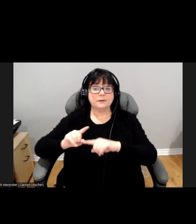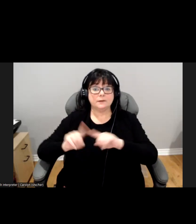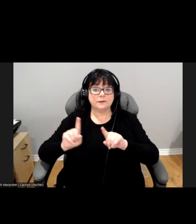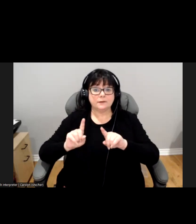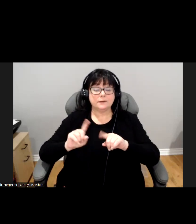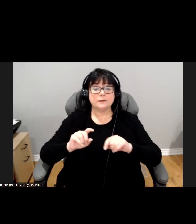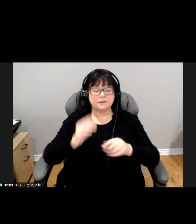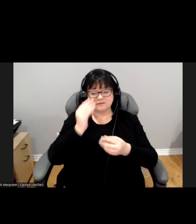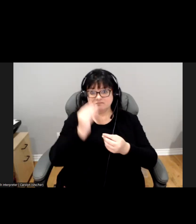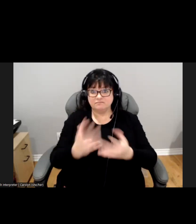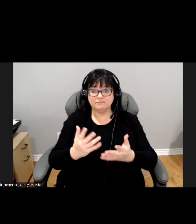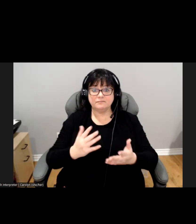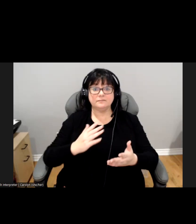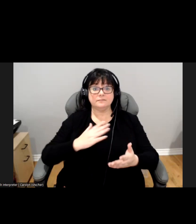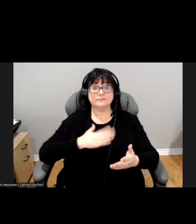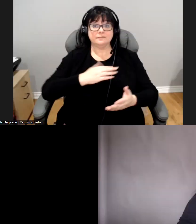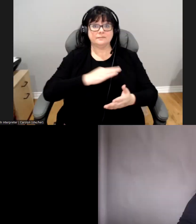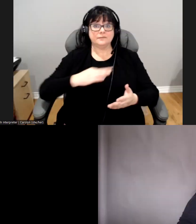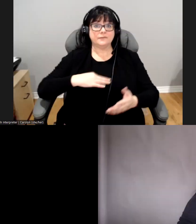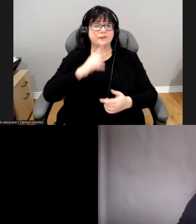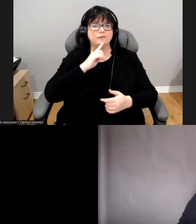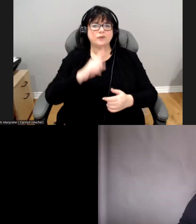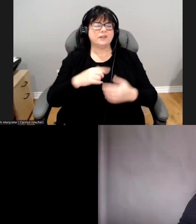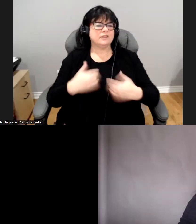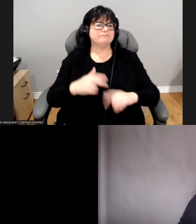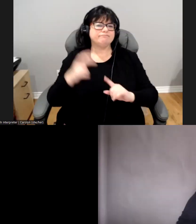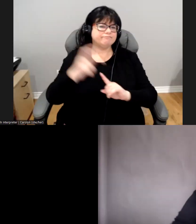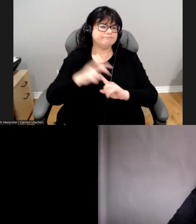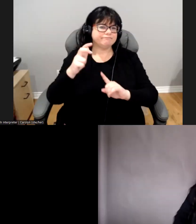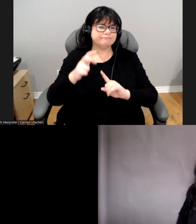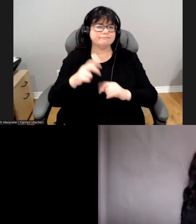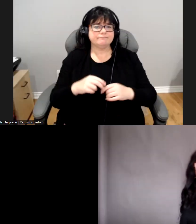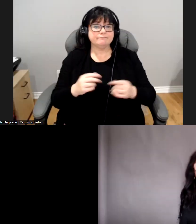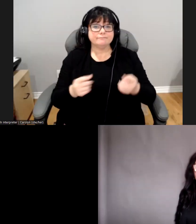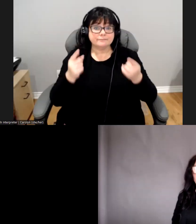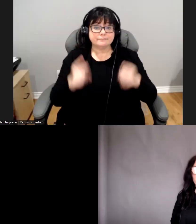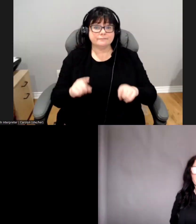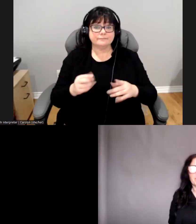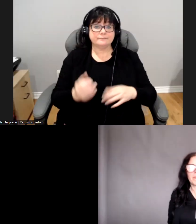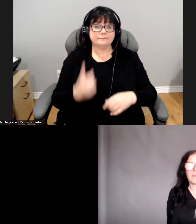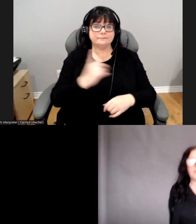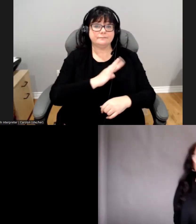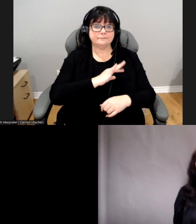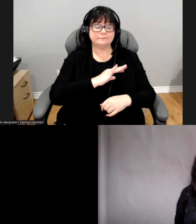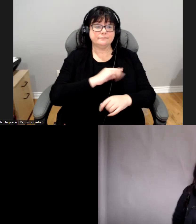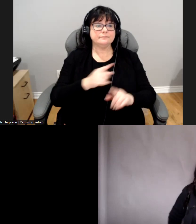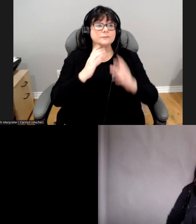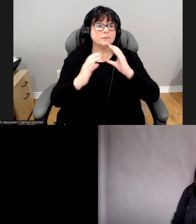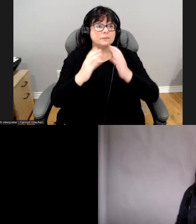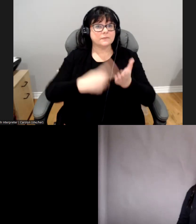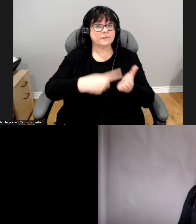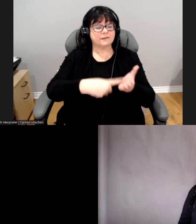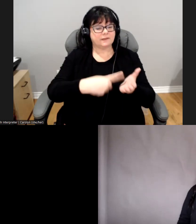staff, and they just have a great connections. And there was just a conversation that happened with somebody who works in